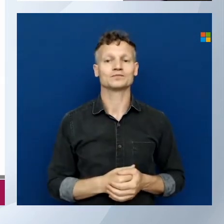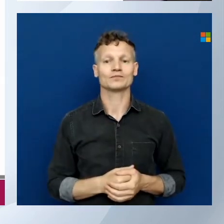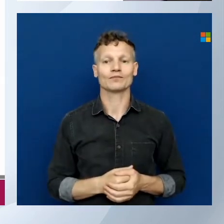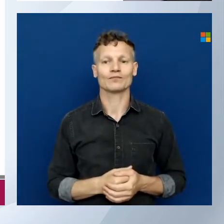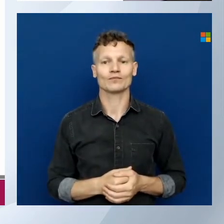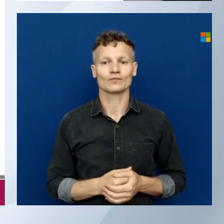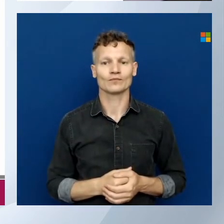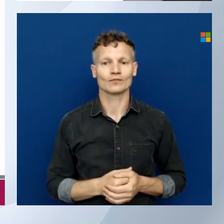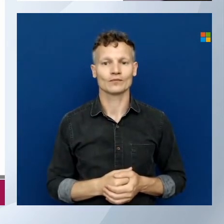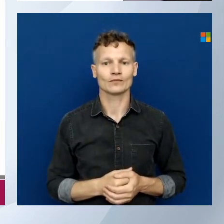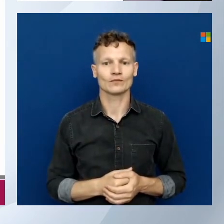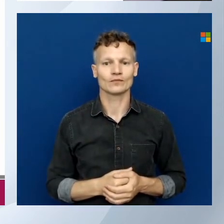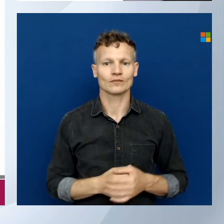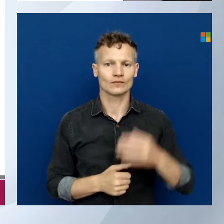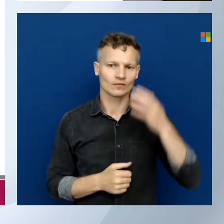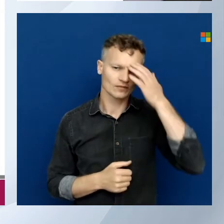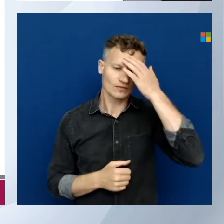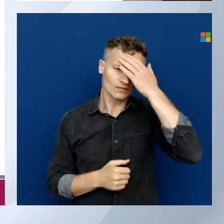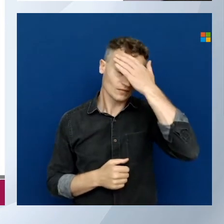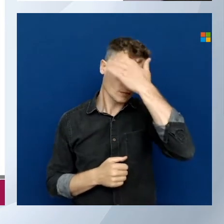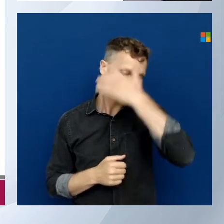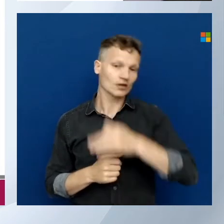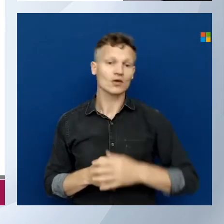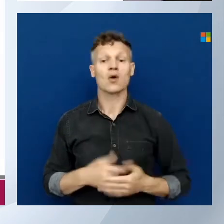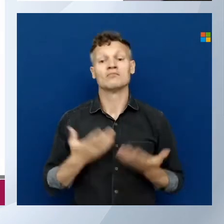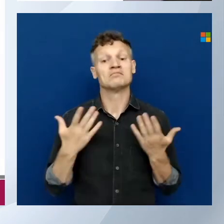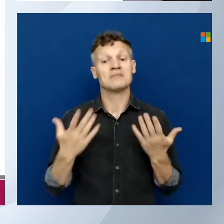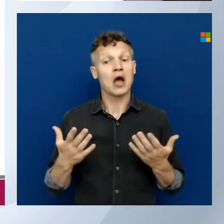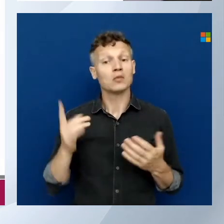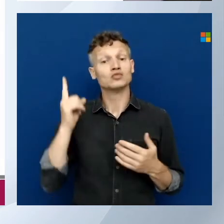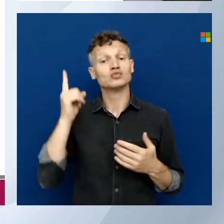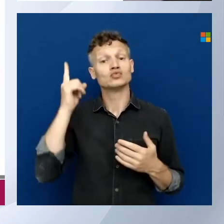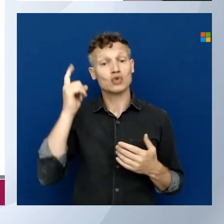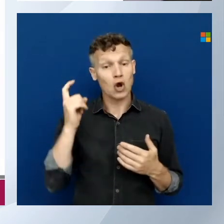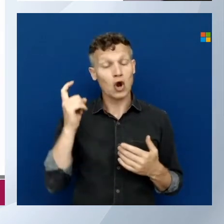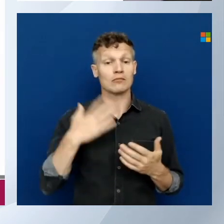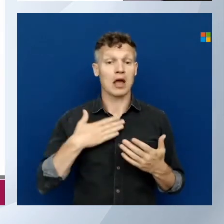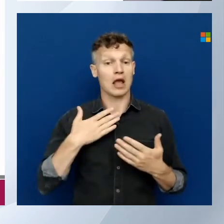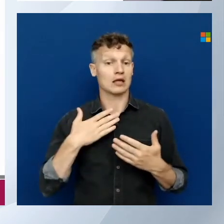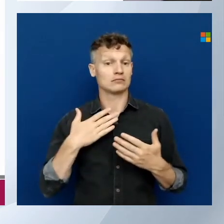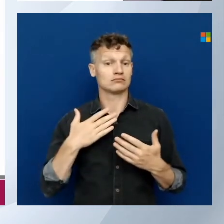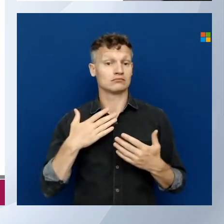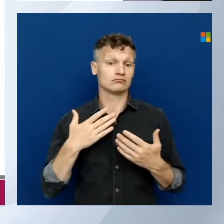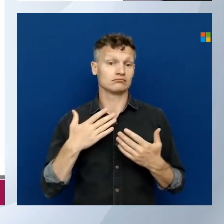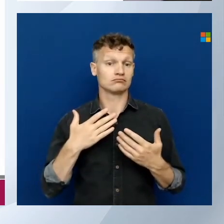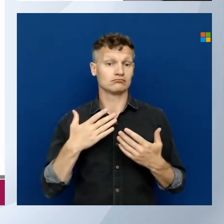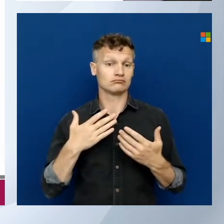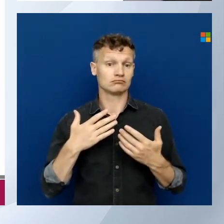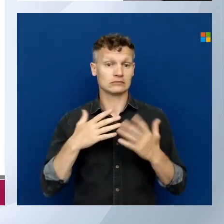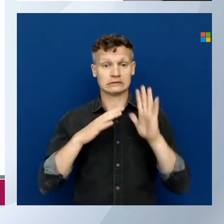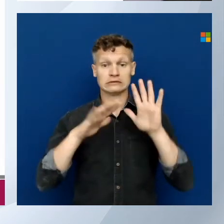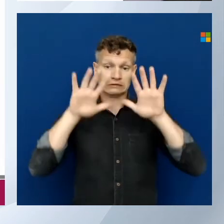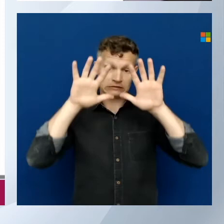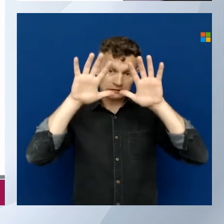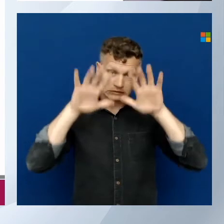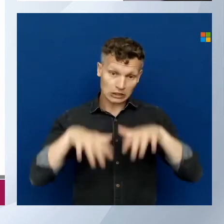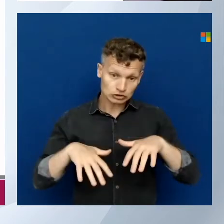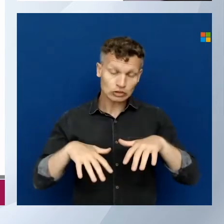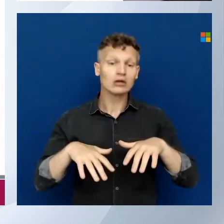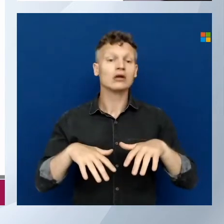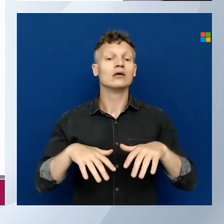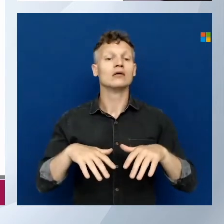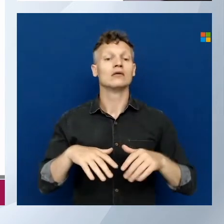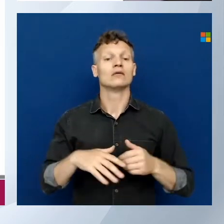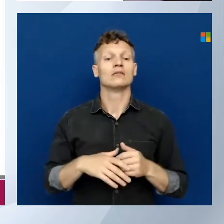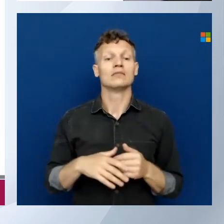session, then deploy the WVD host pool, and in the end, run that section that checks if all